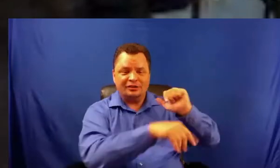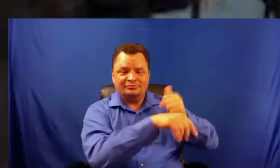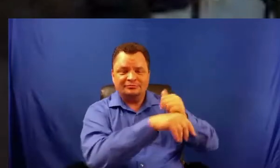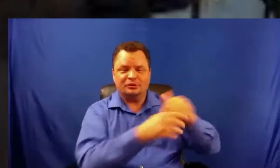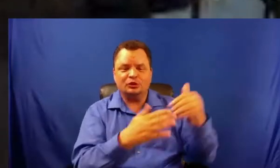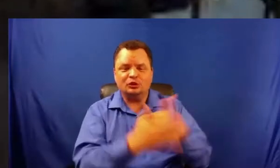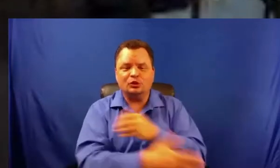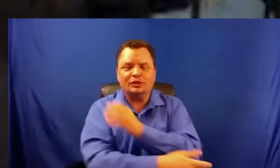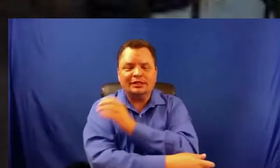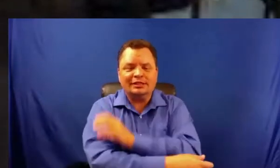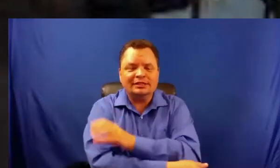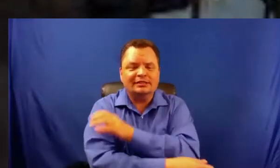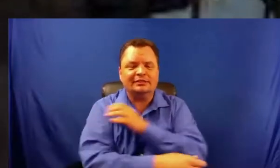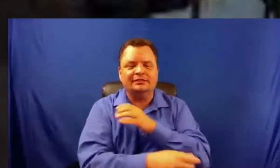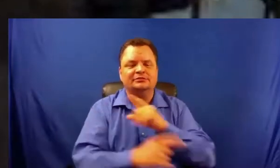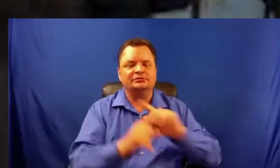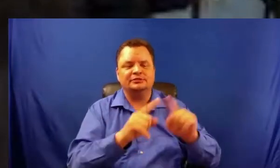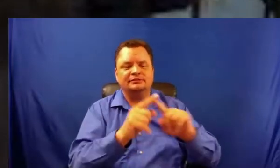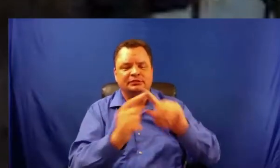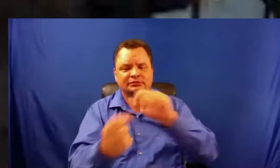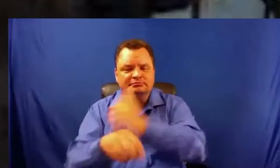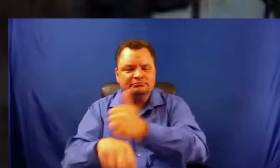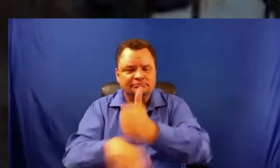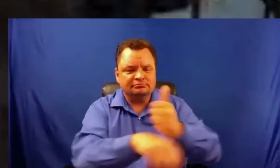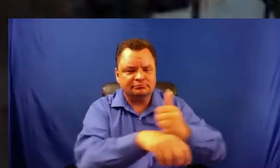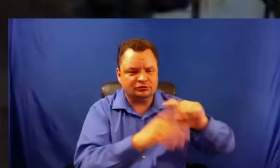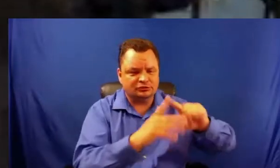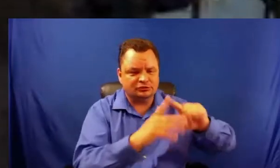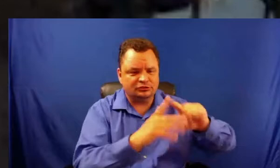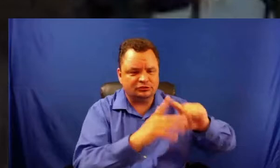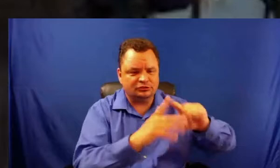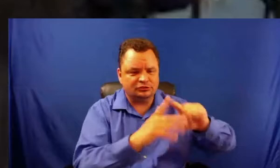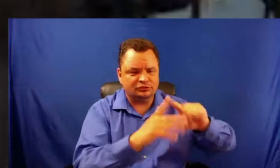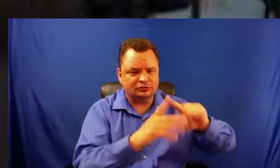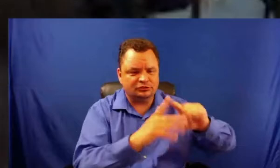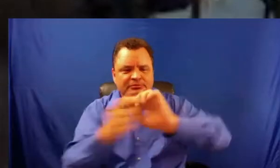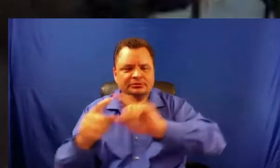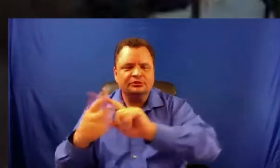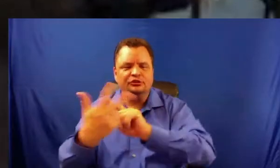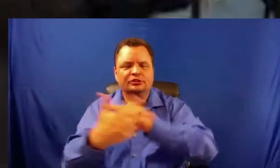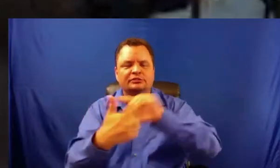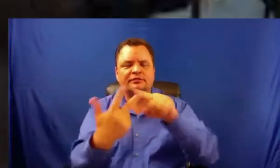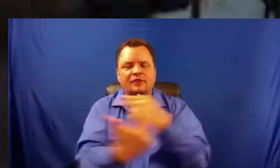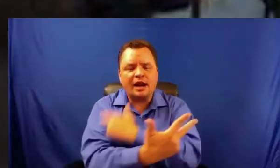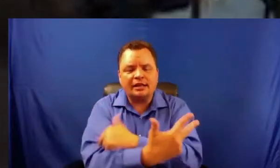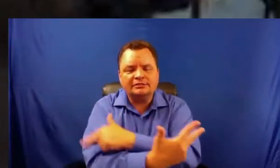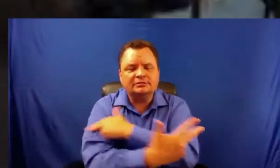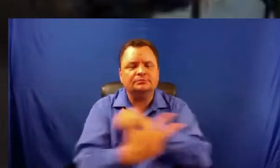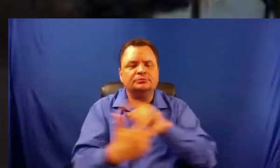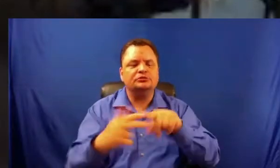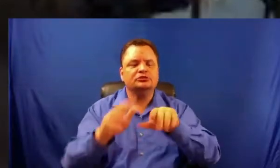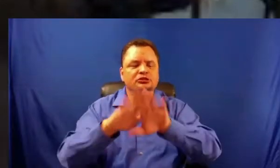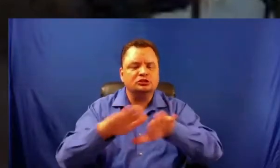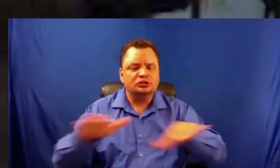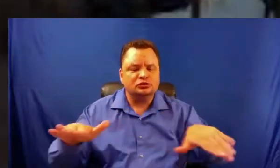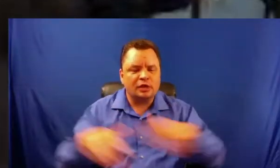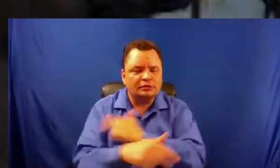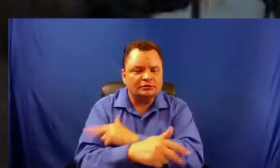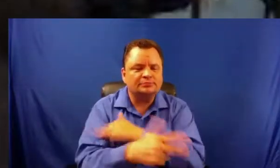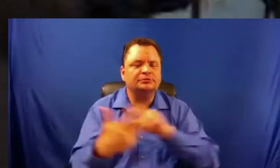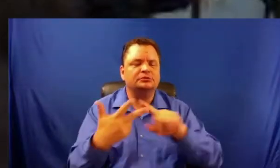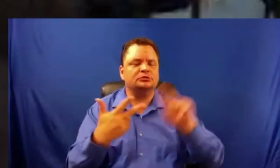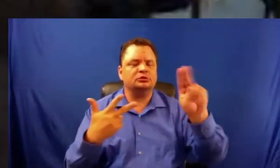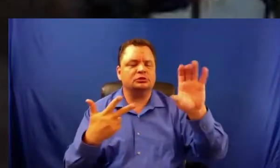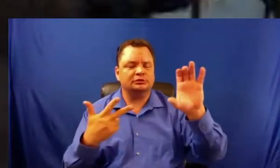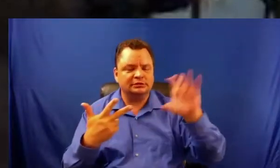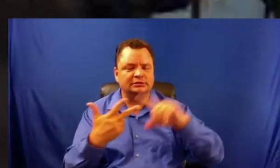routinely, partnerships with our 3 hospitals, Children's Hospital, UC Health Hospital, Penrose St. Francis,